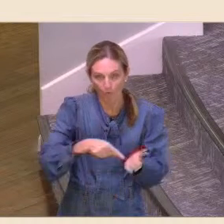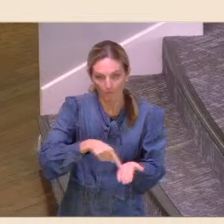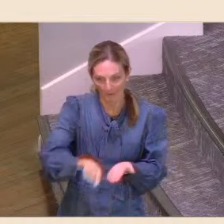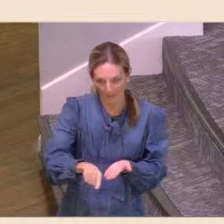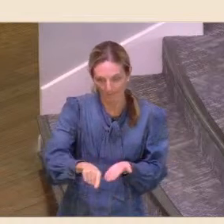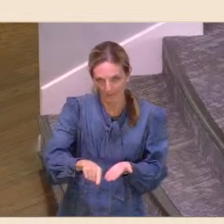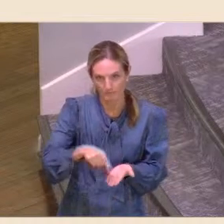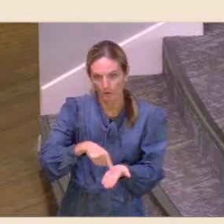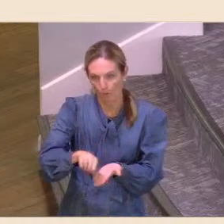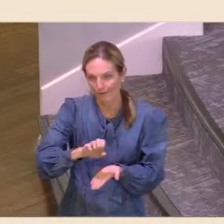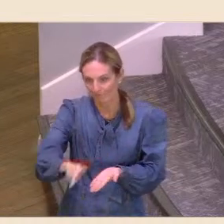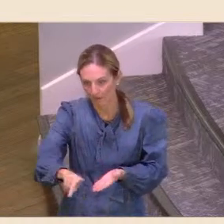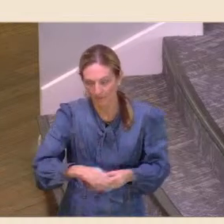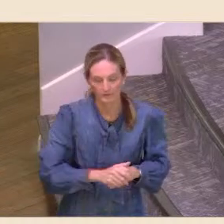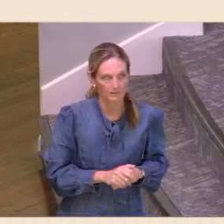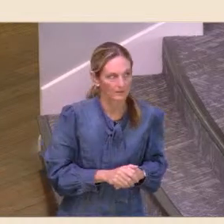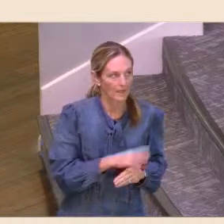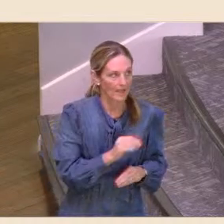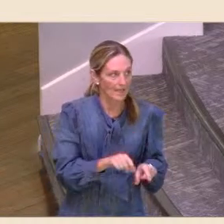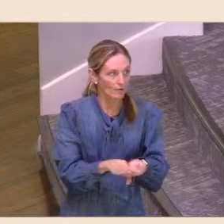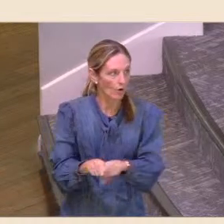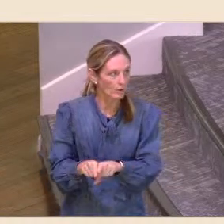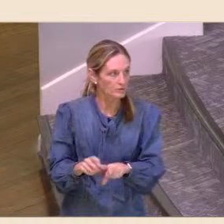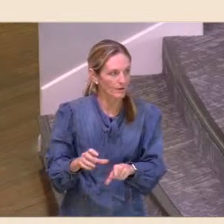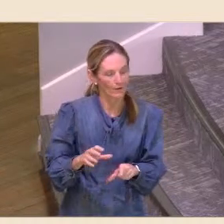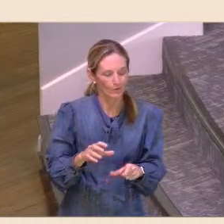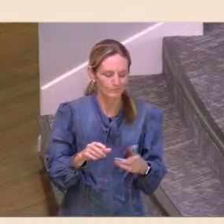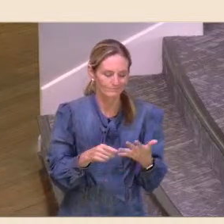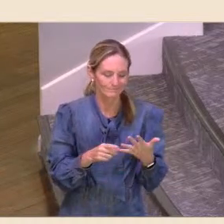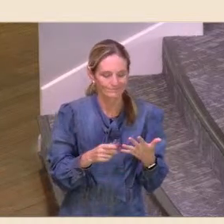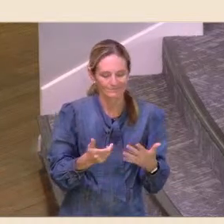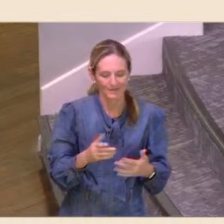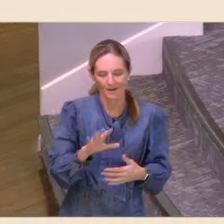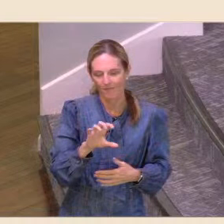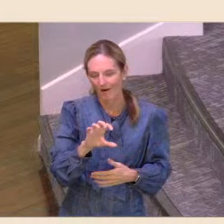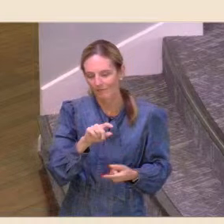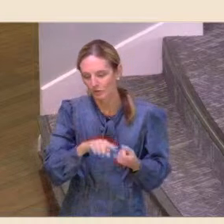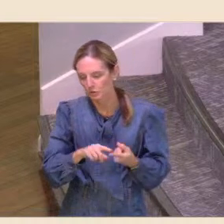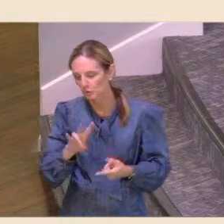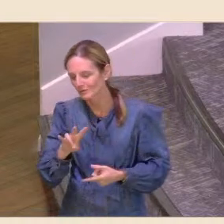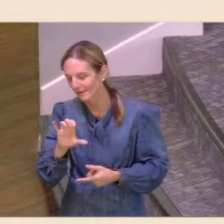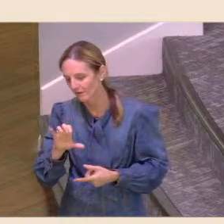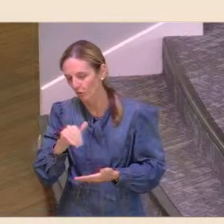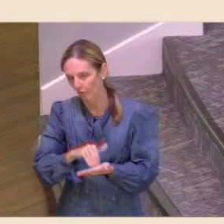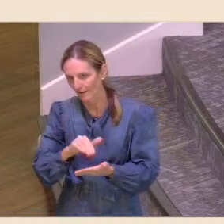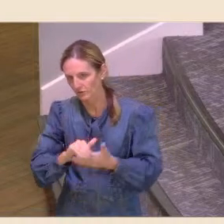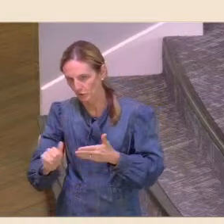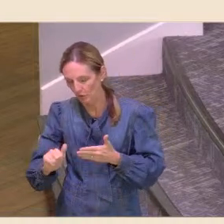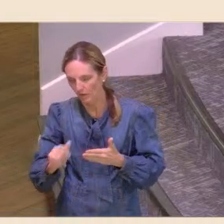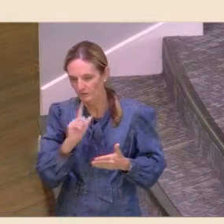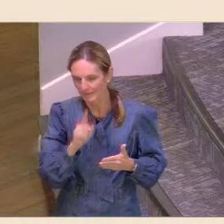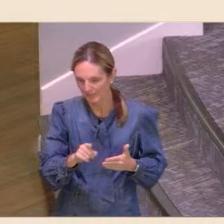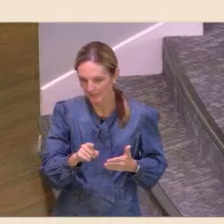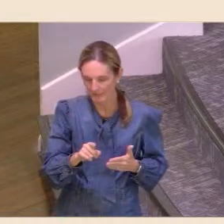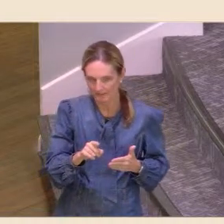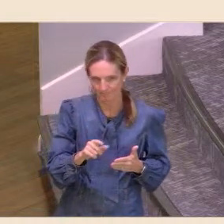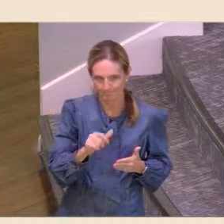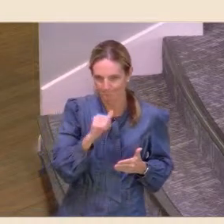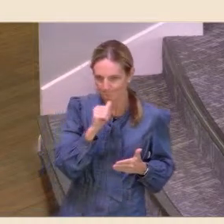And then we also account for roughly $500,000 to $700,000 per year in delinquent